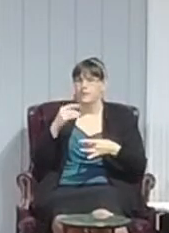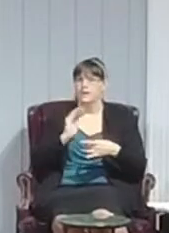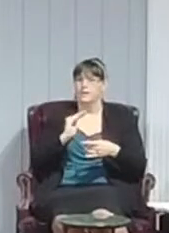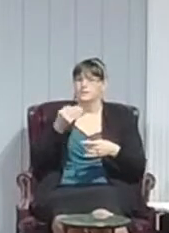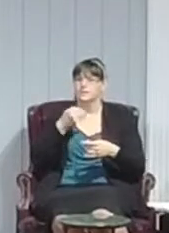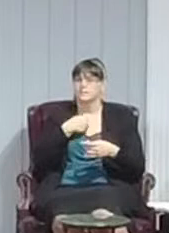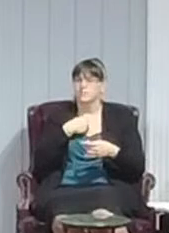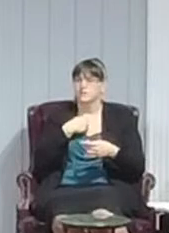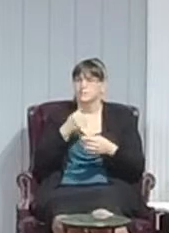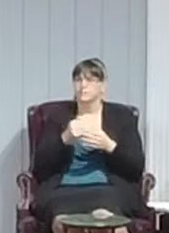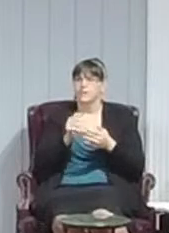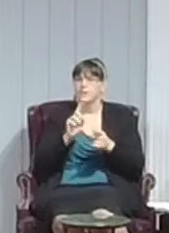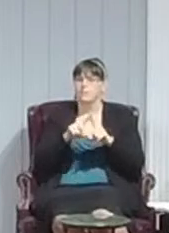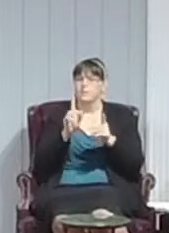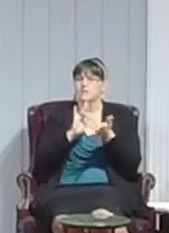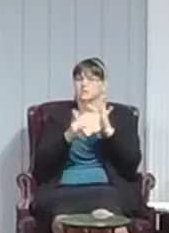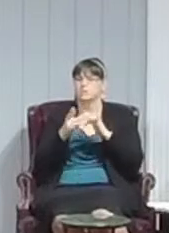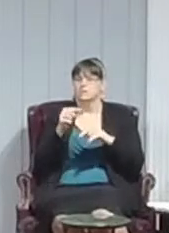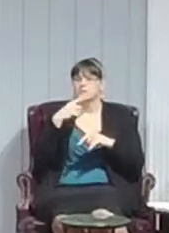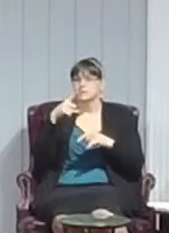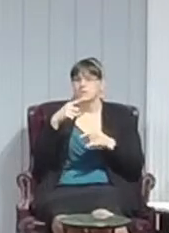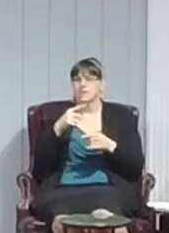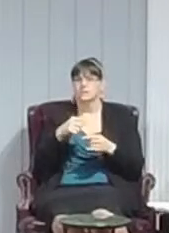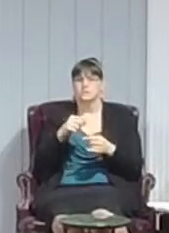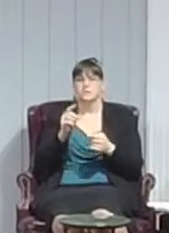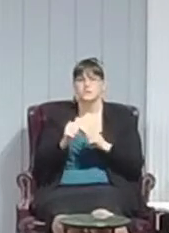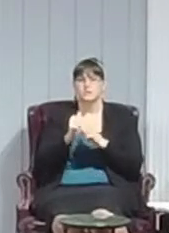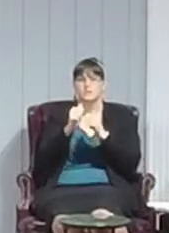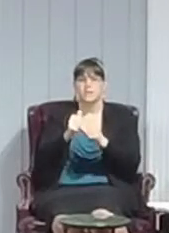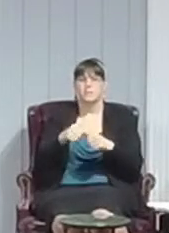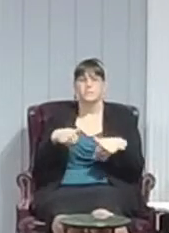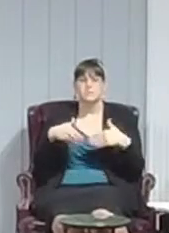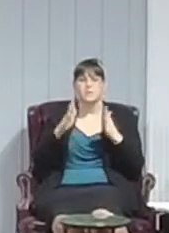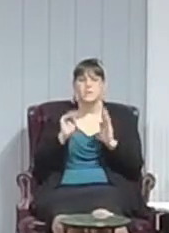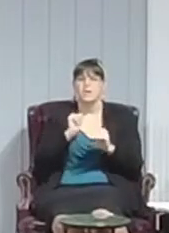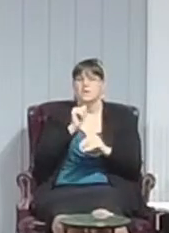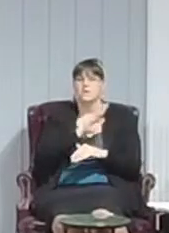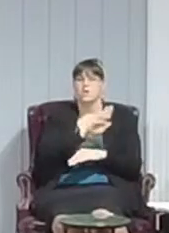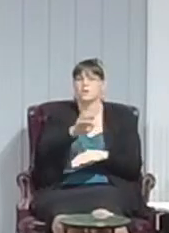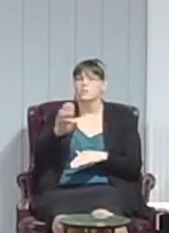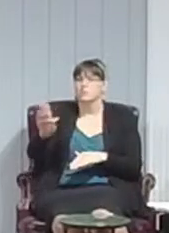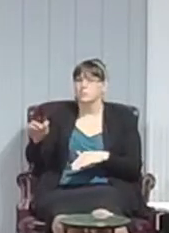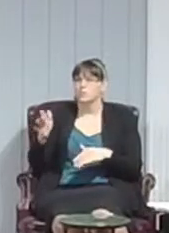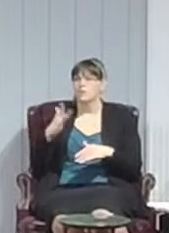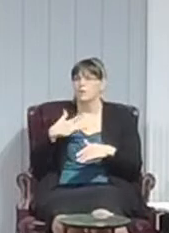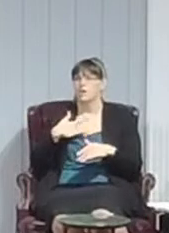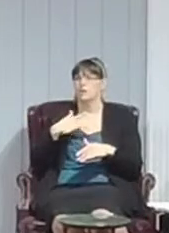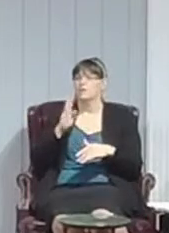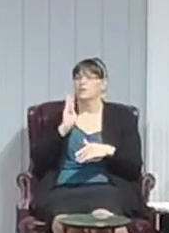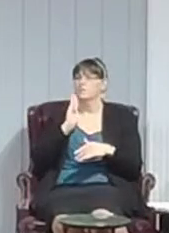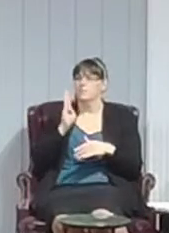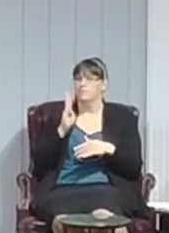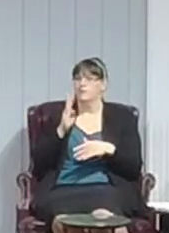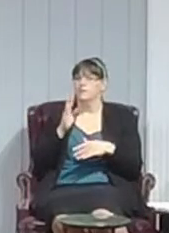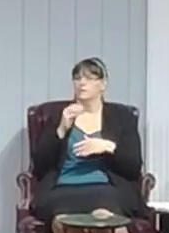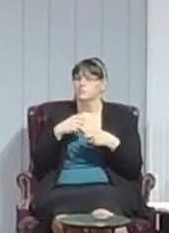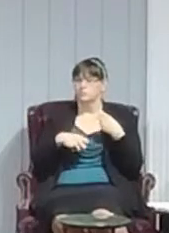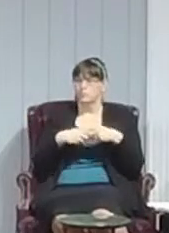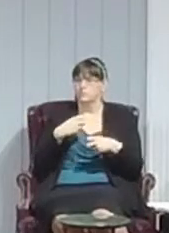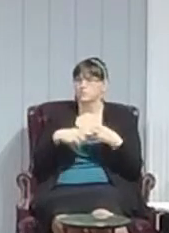spirit. But Jesus tells his disciples, let not your heart be troubled.